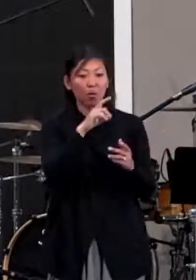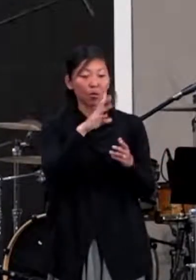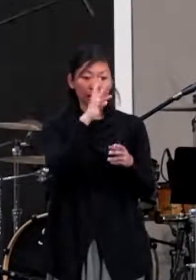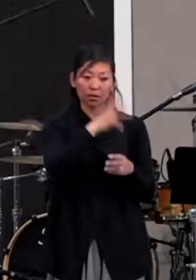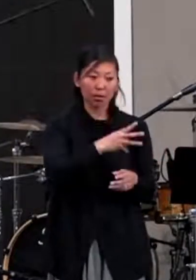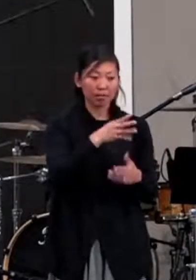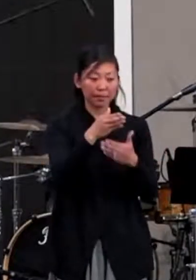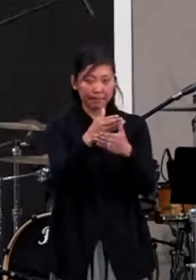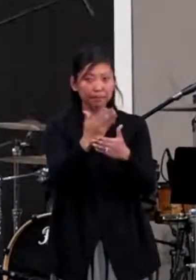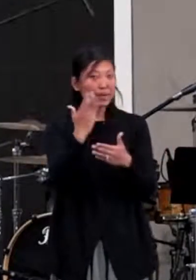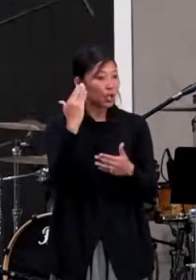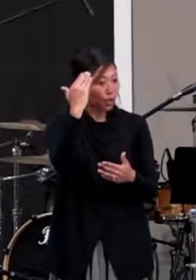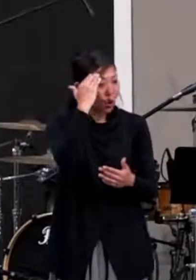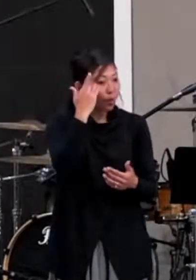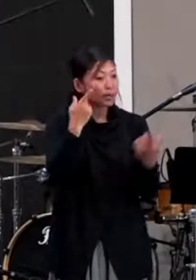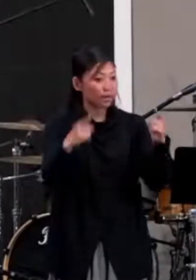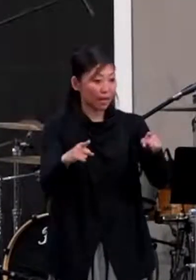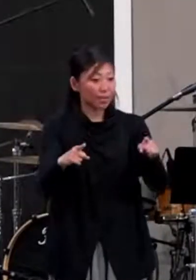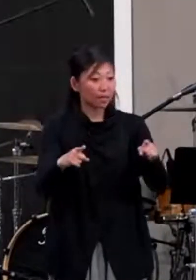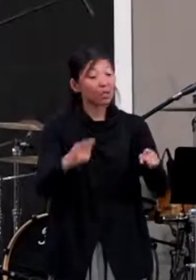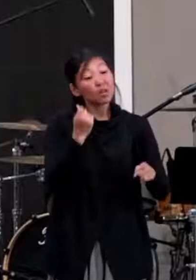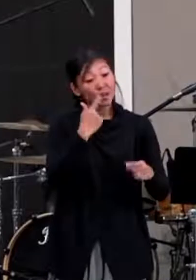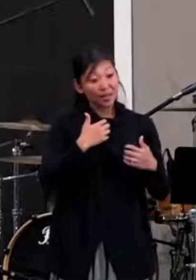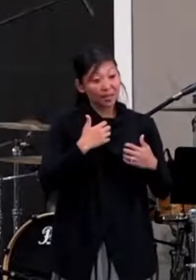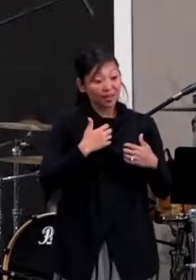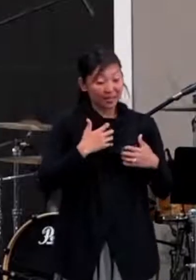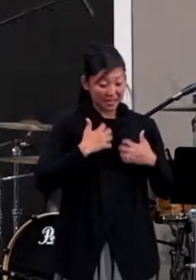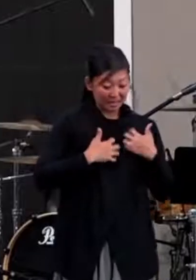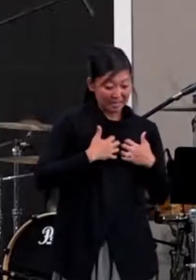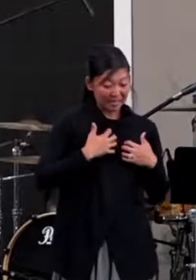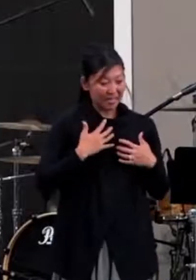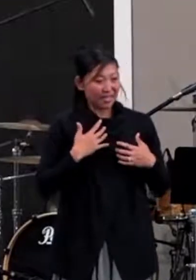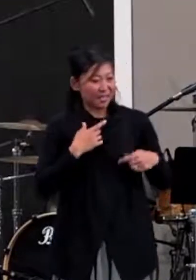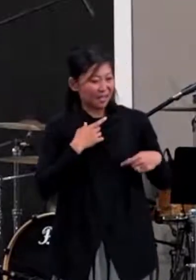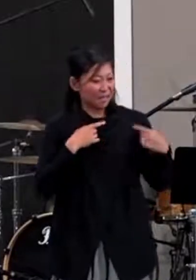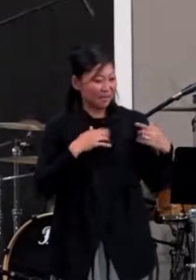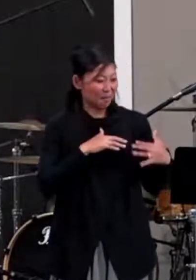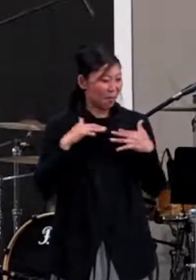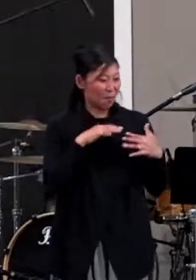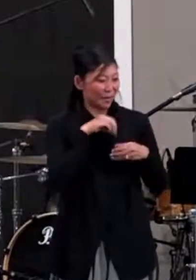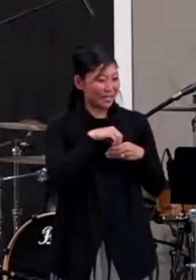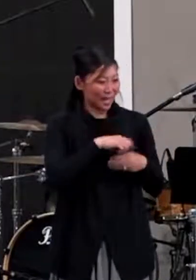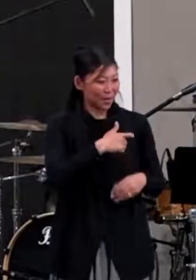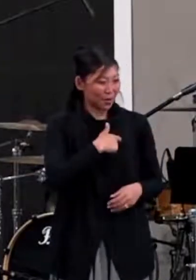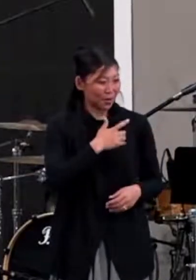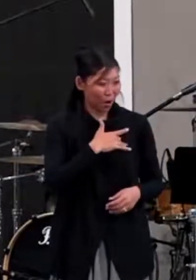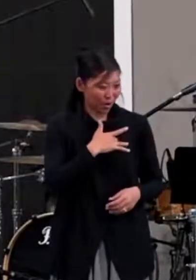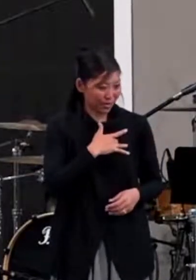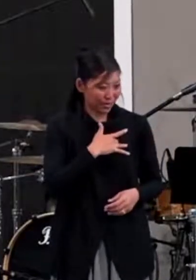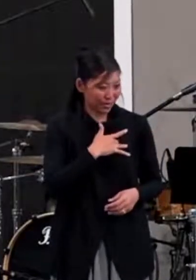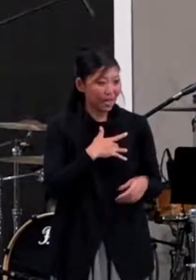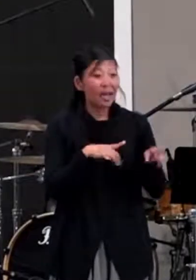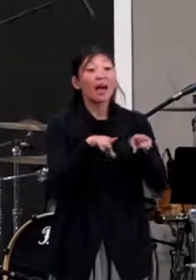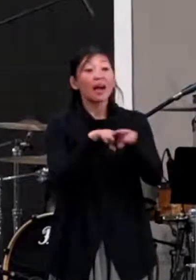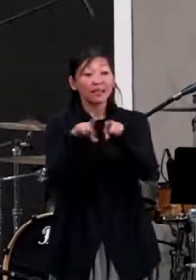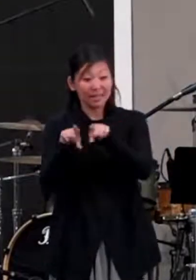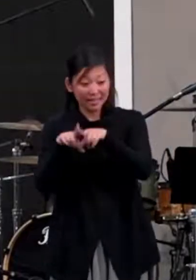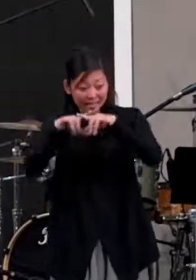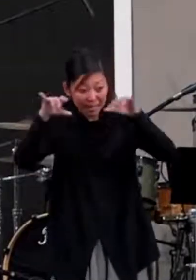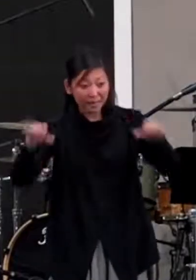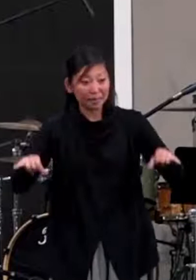that rages inside of us, so often, sometimes, it is mind-blowing to acknowledge that there is a battle raging above